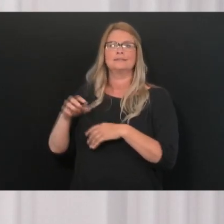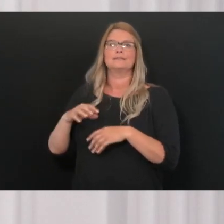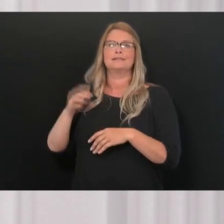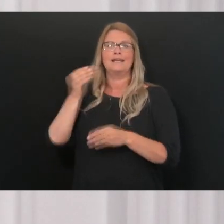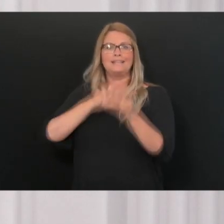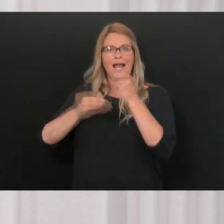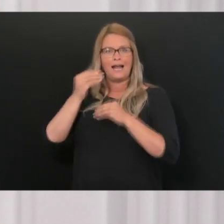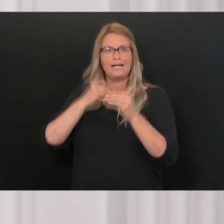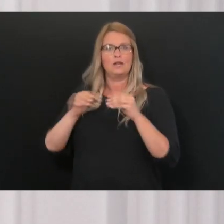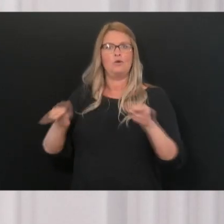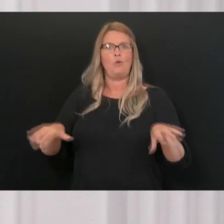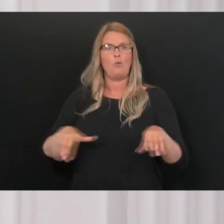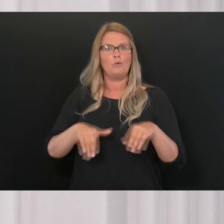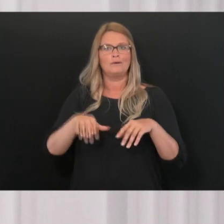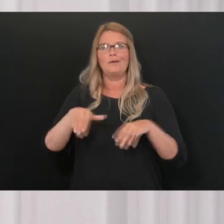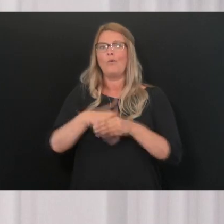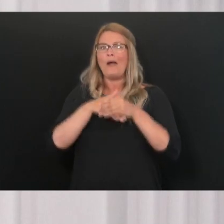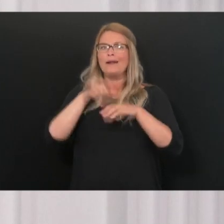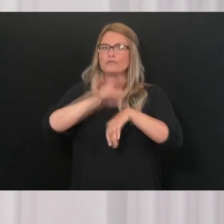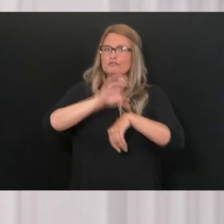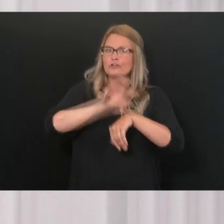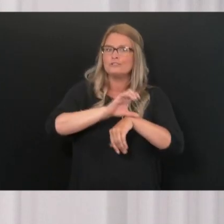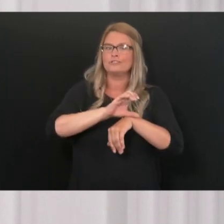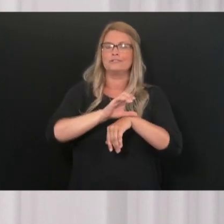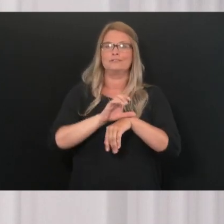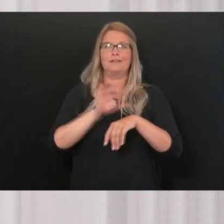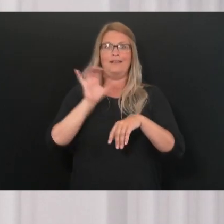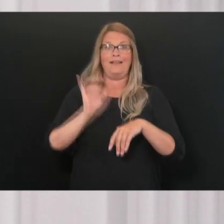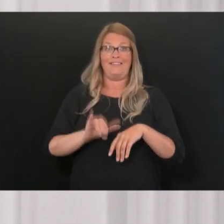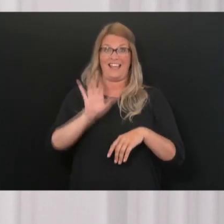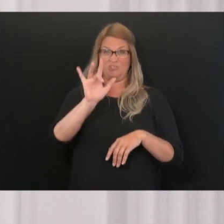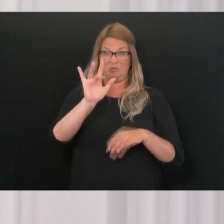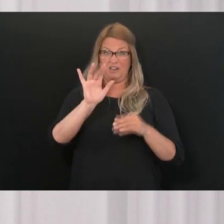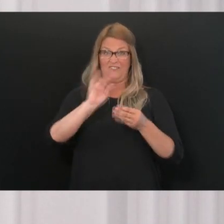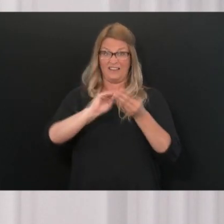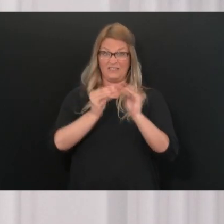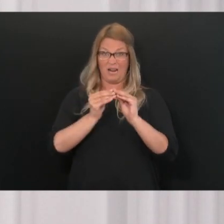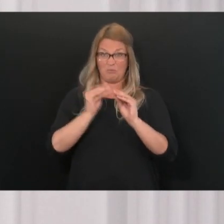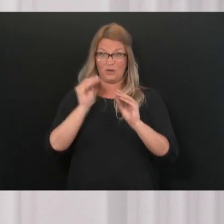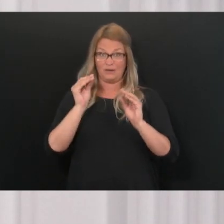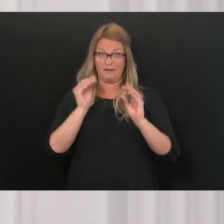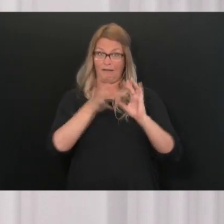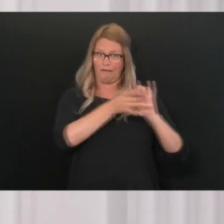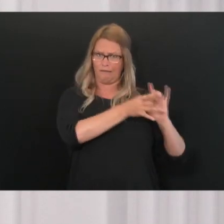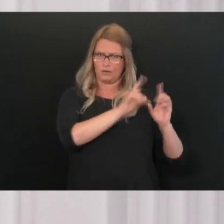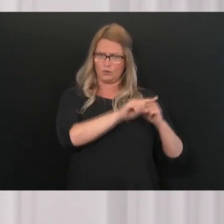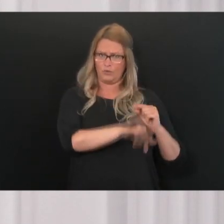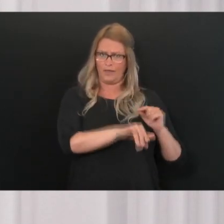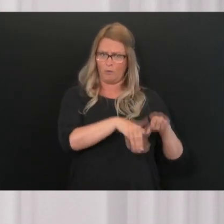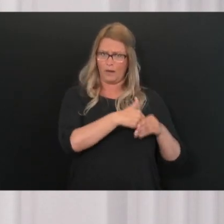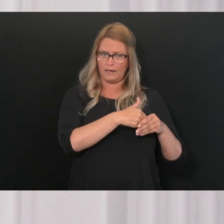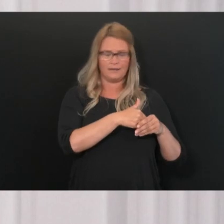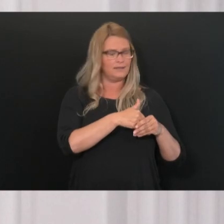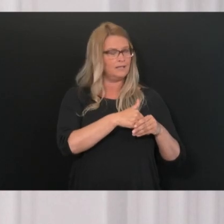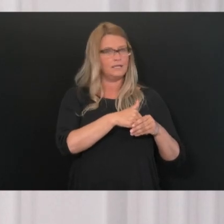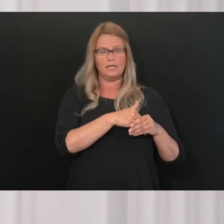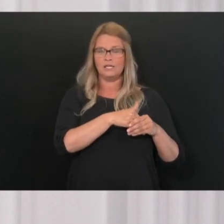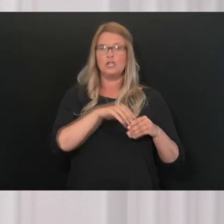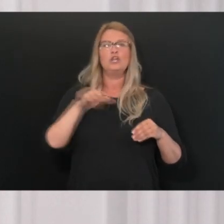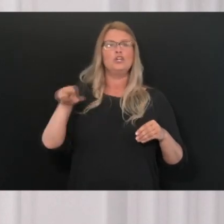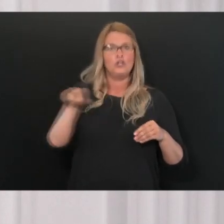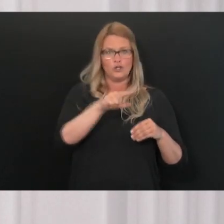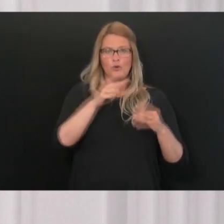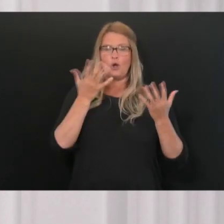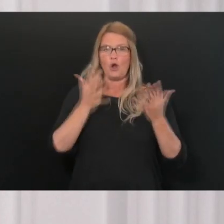those things that we've allowed, the question has come up, does the 25 number apply? And what we've said is, no, you have guidelines